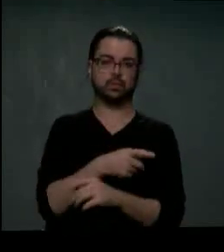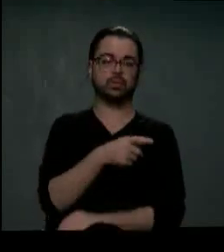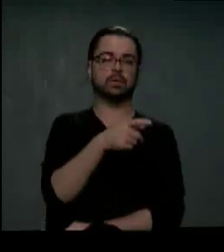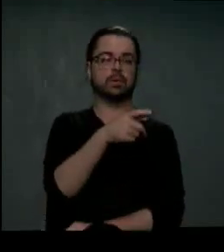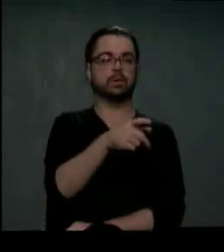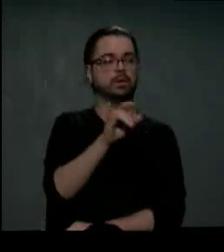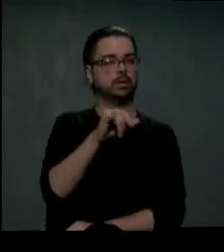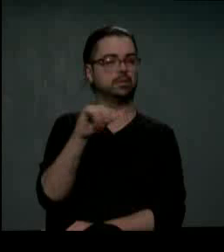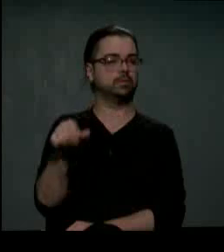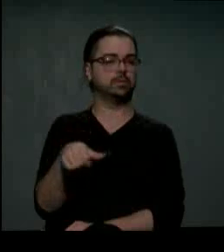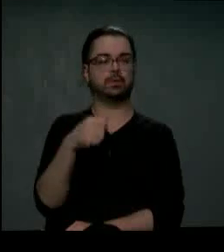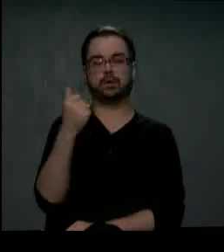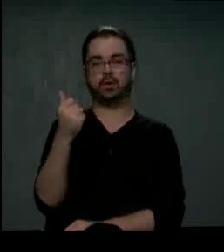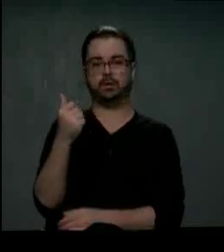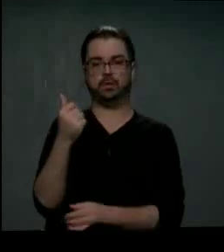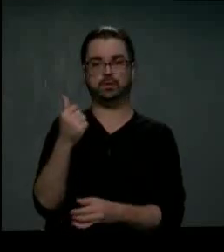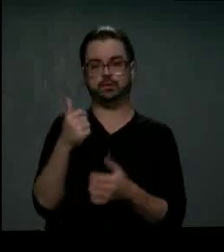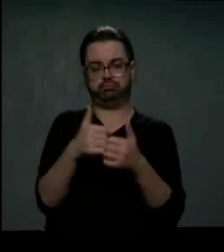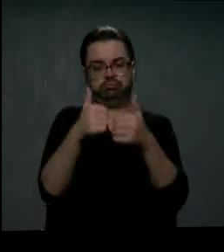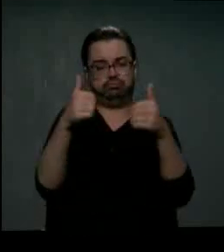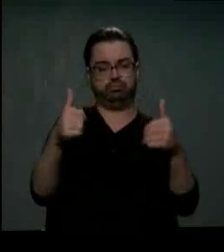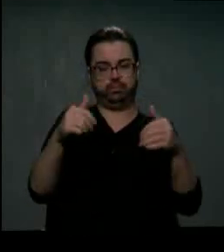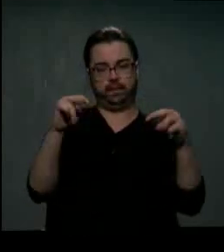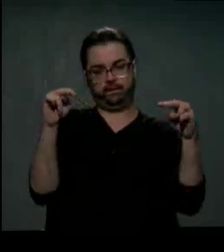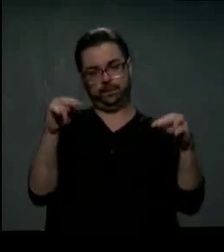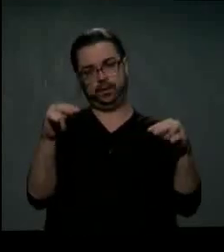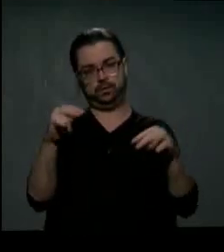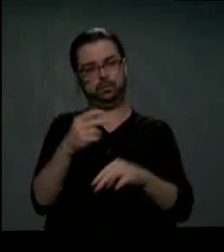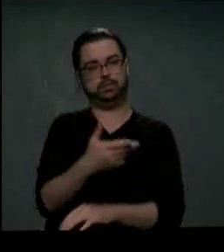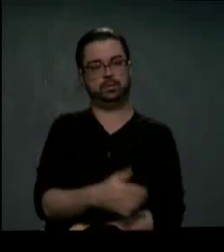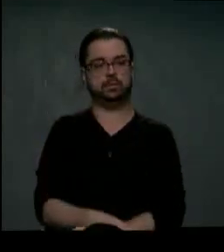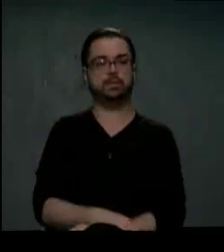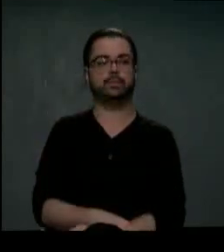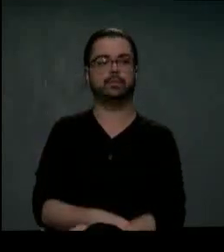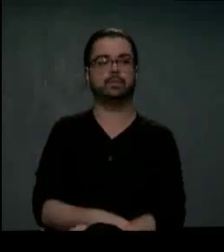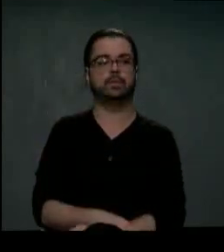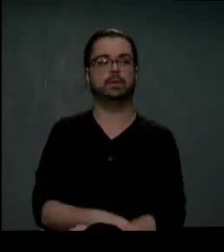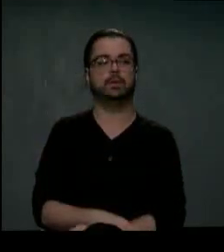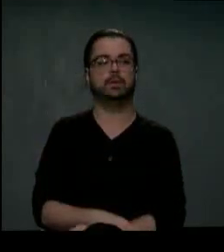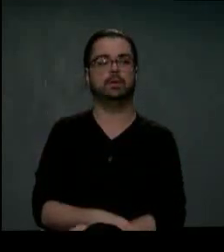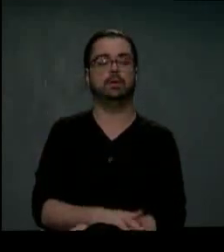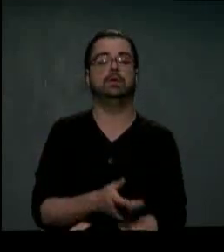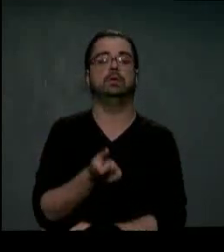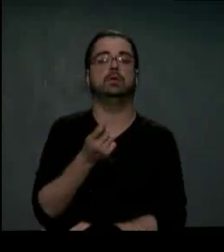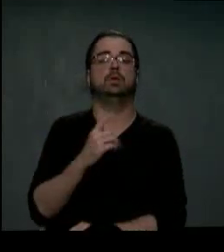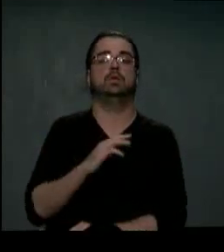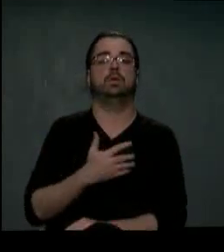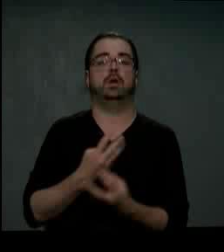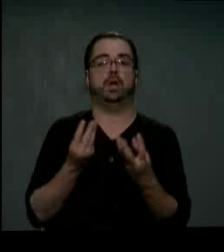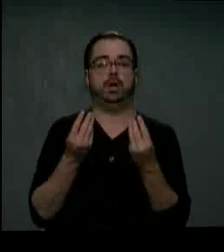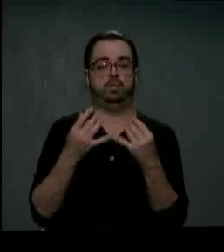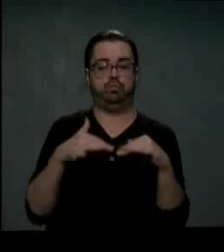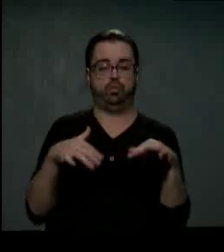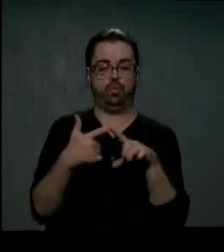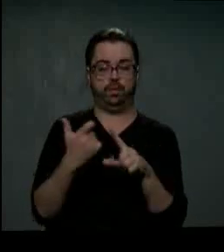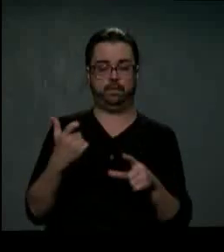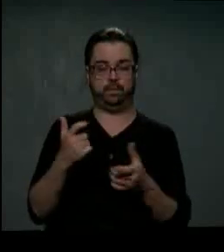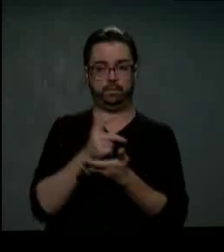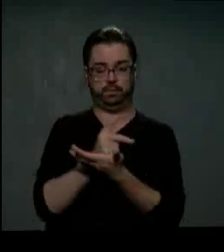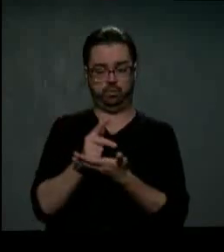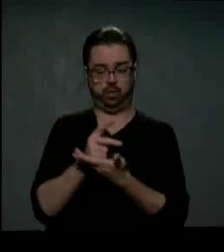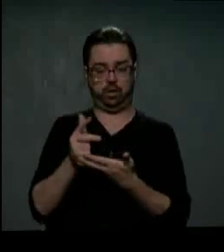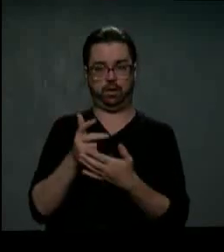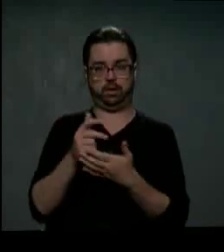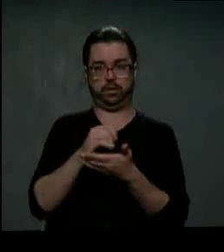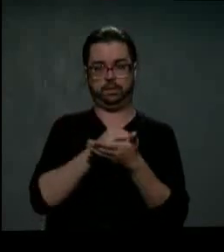And this is just another adjacent view across the street. So our property from the parking lot of